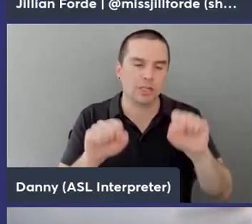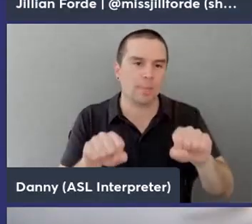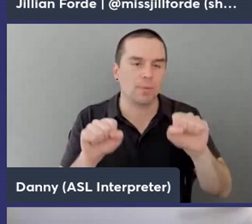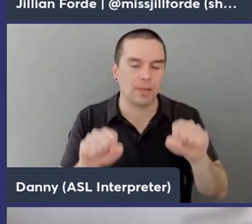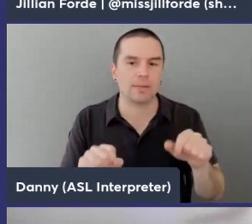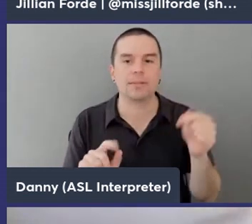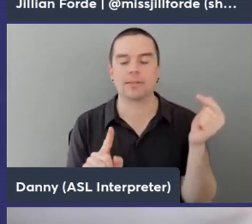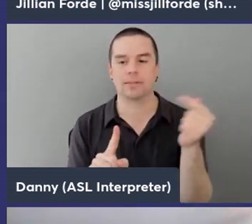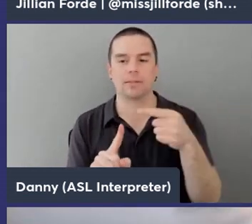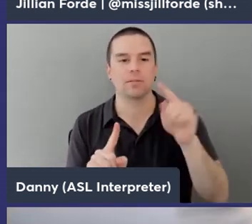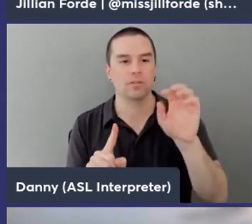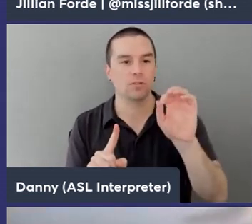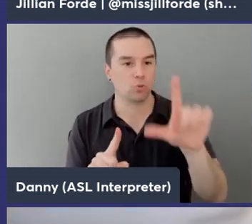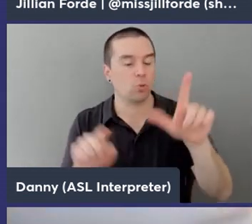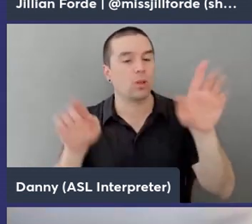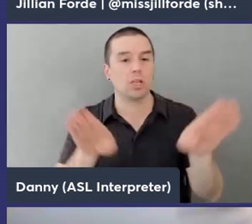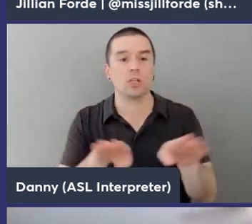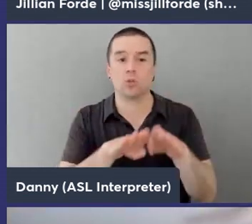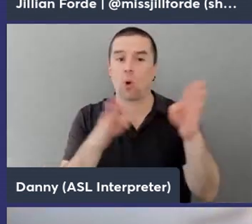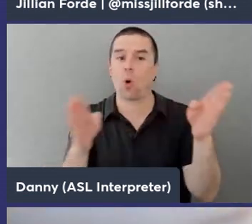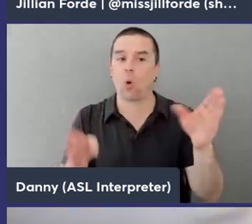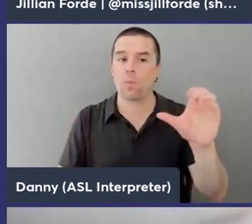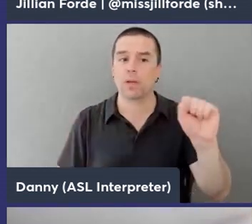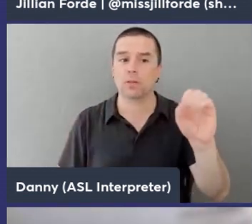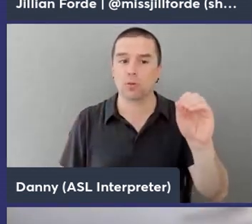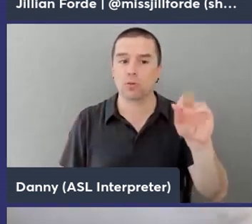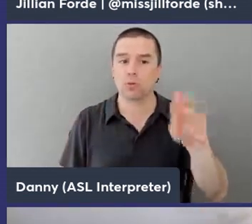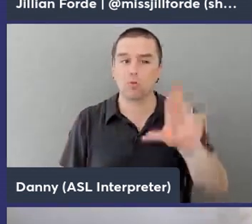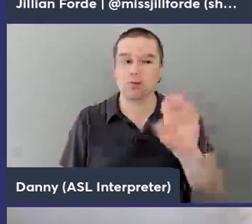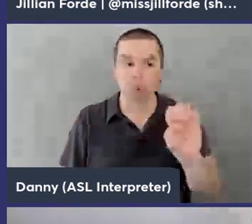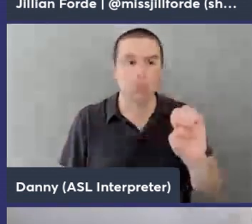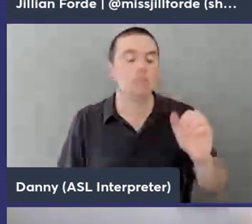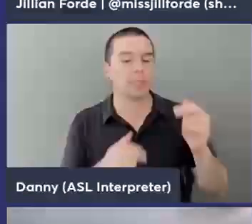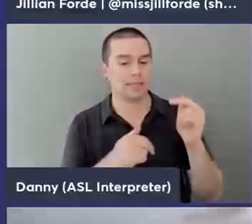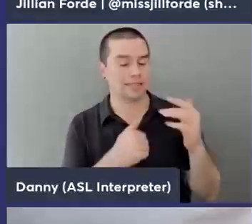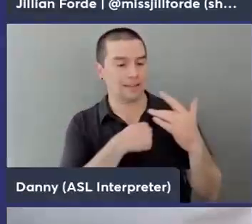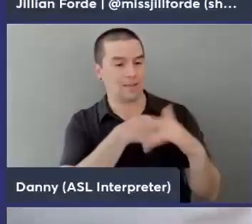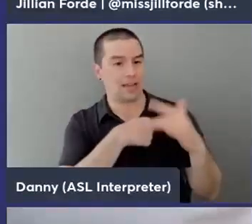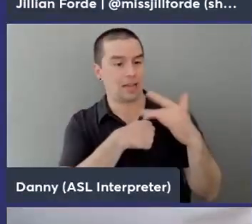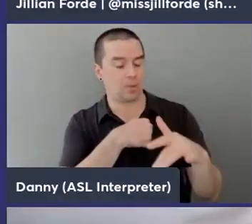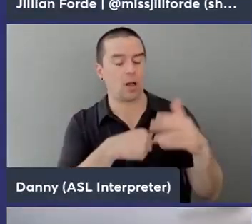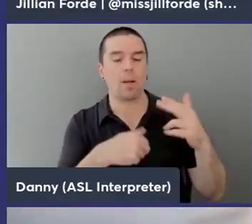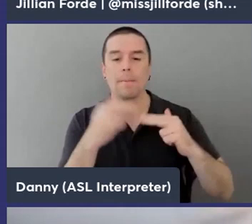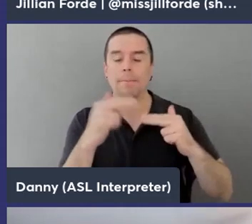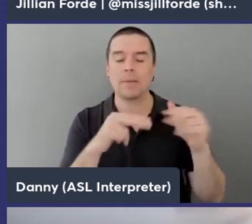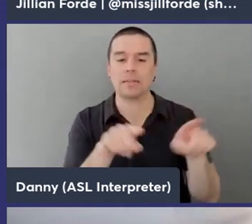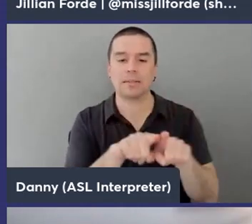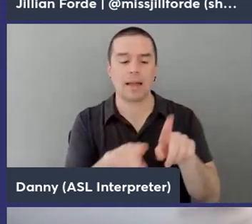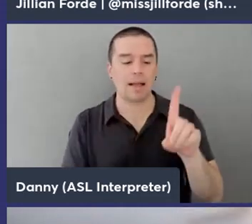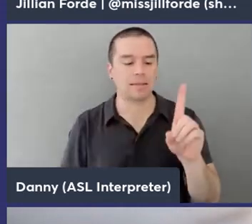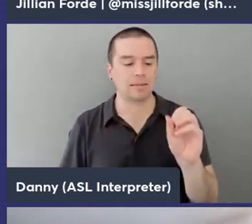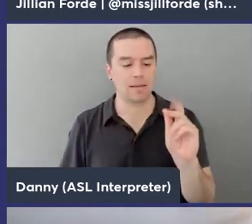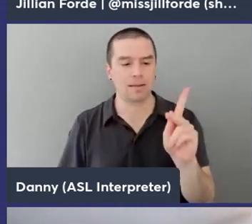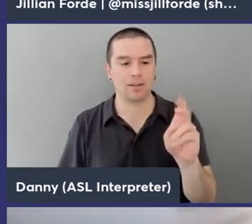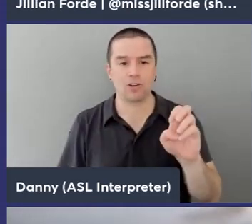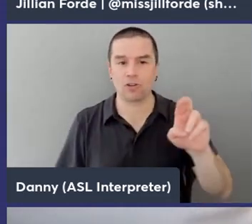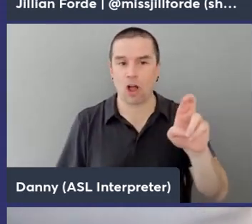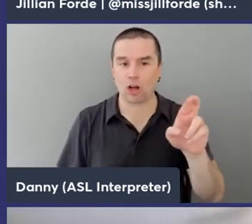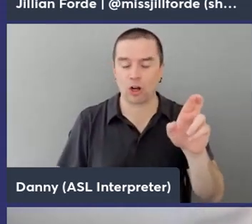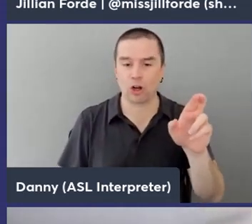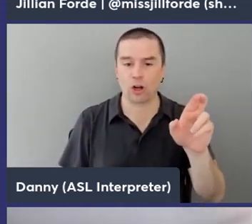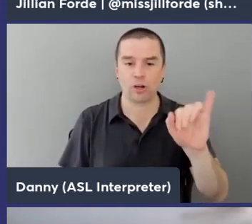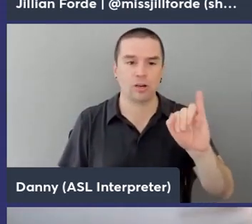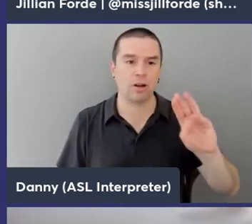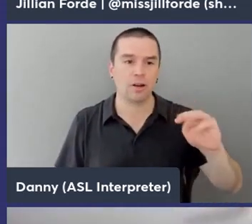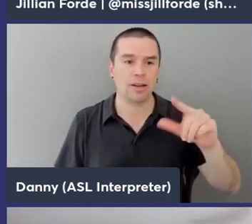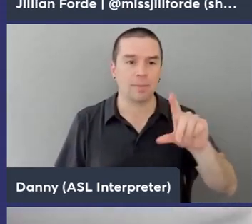mentioned, it's an open source tool. It's actually available. We have it built as a Docker image. So you can basically load this data. You can basically get this